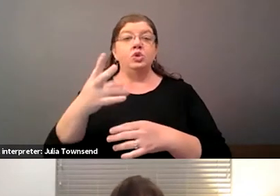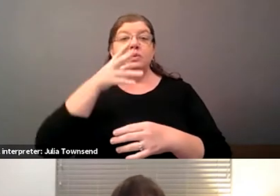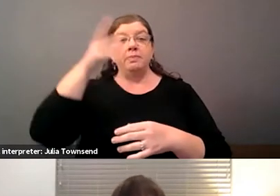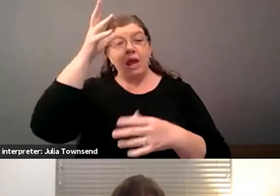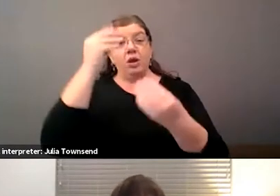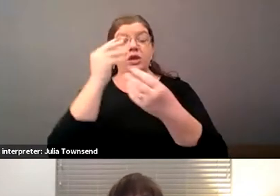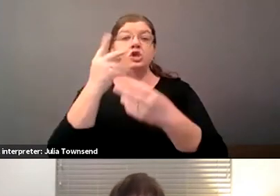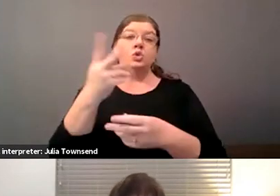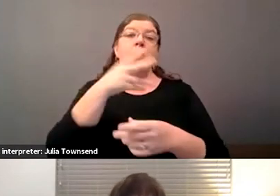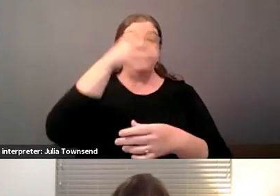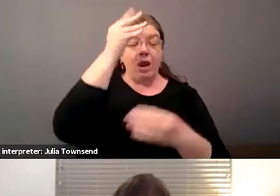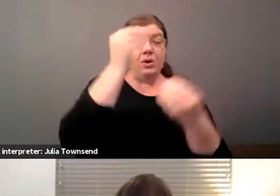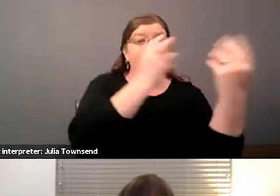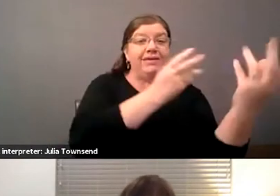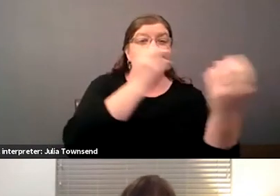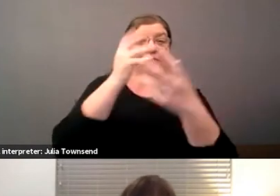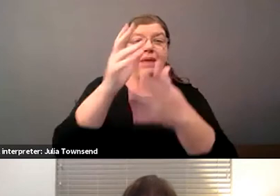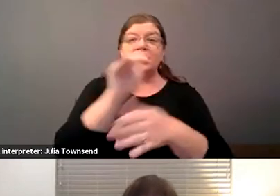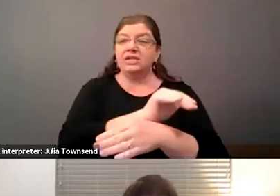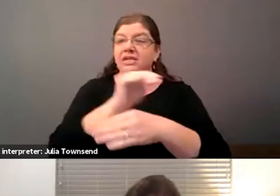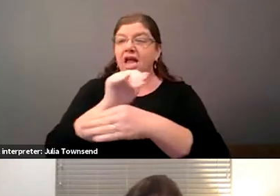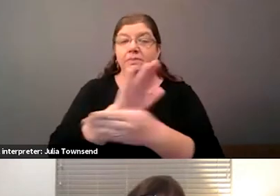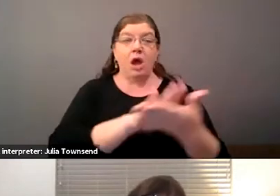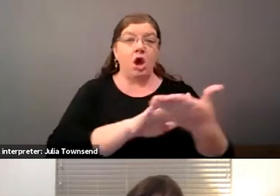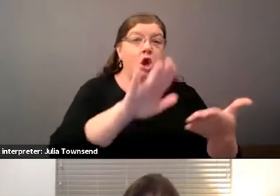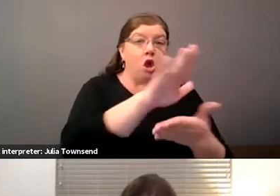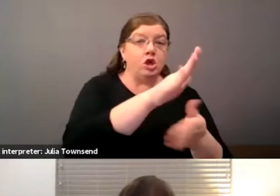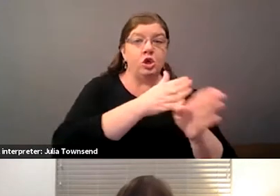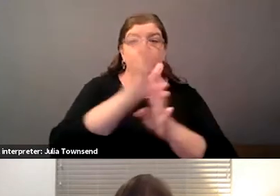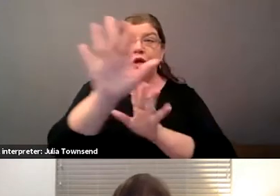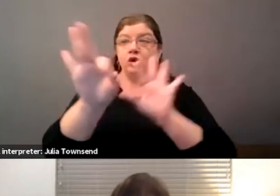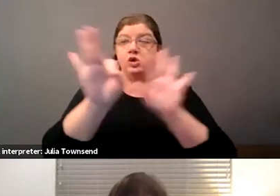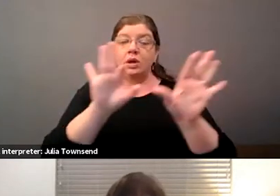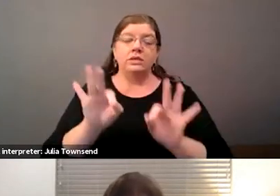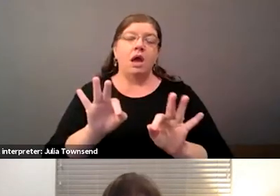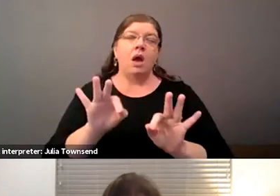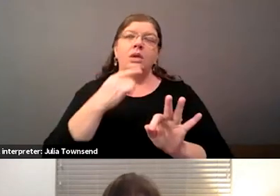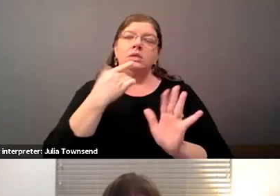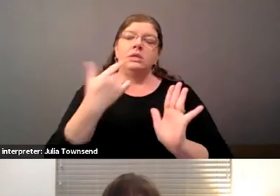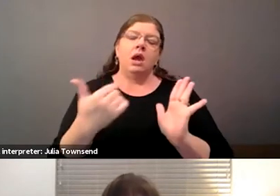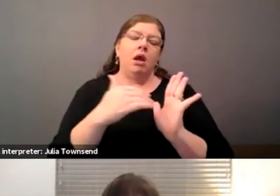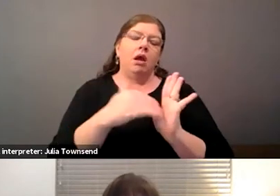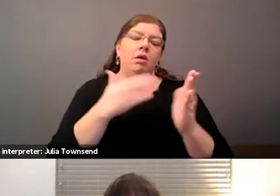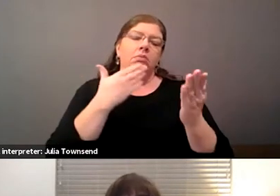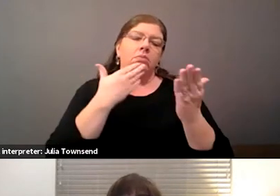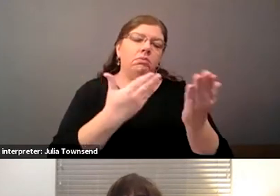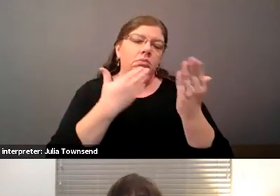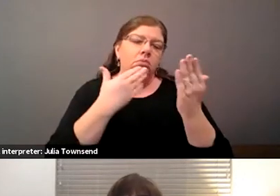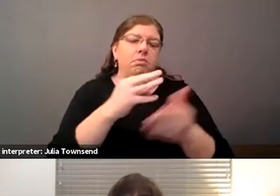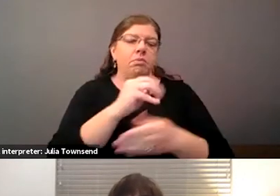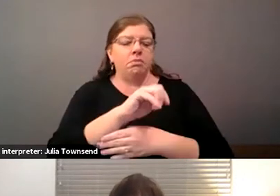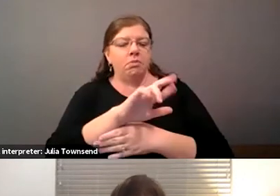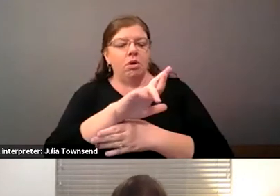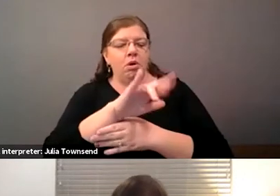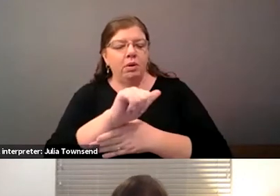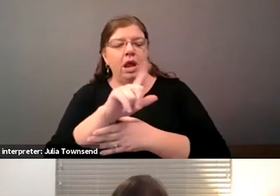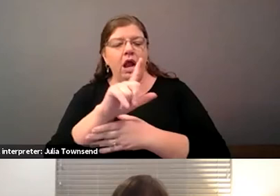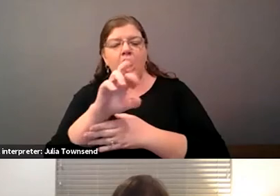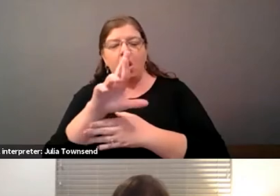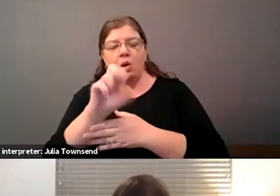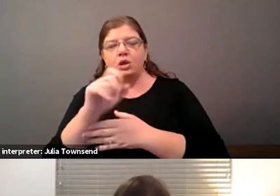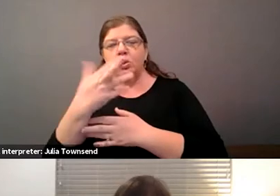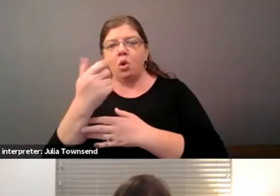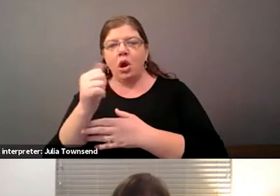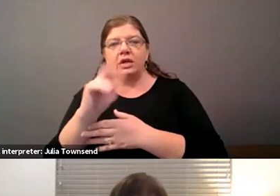nights about college and career choices and i want to echo my gratitude to maria lario sportin and all the amazing